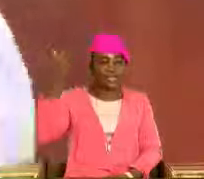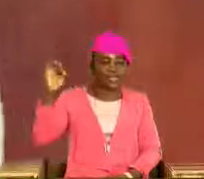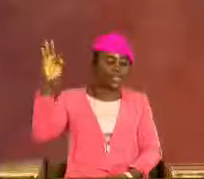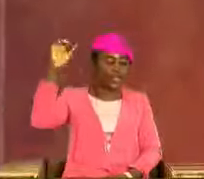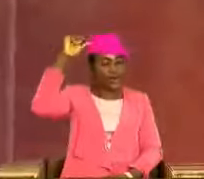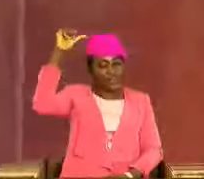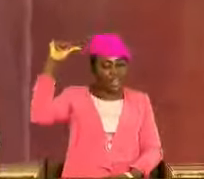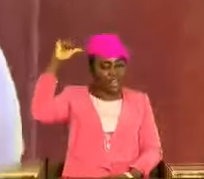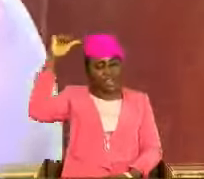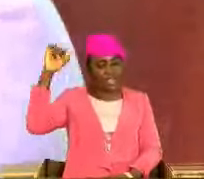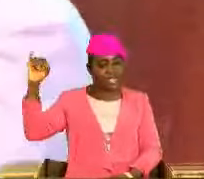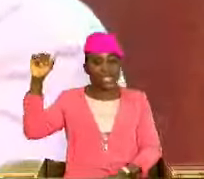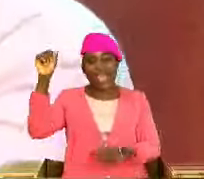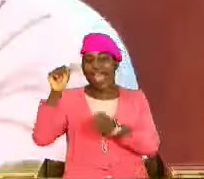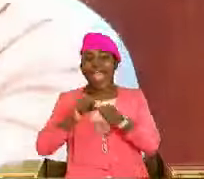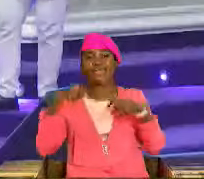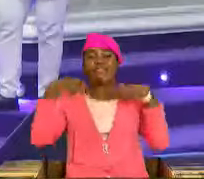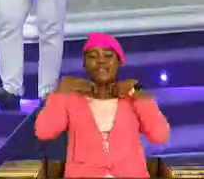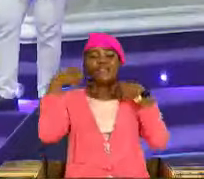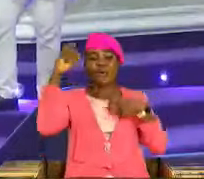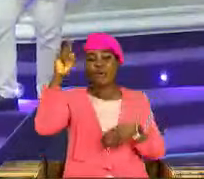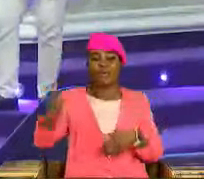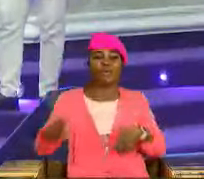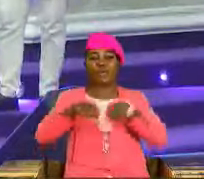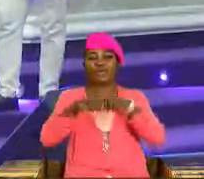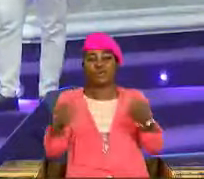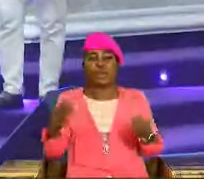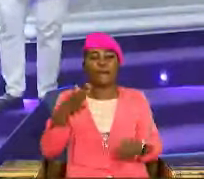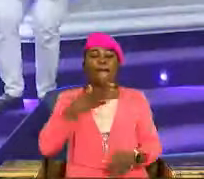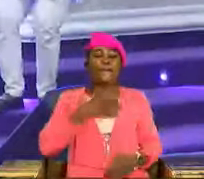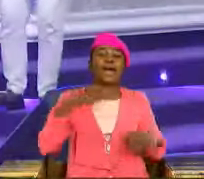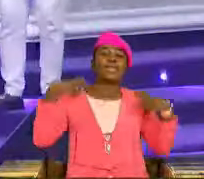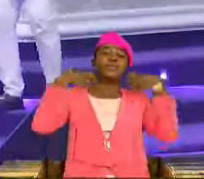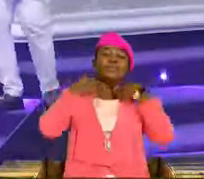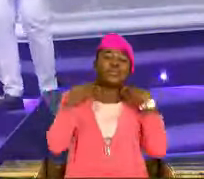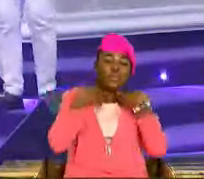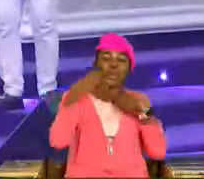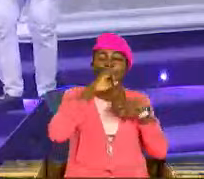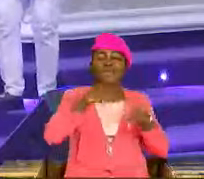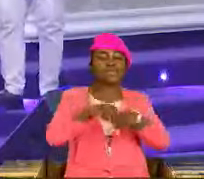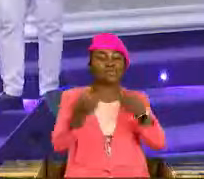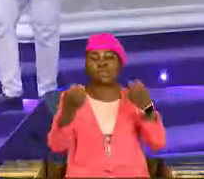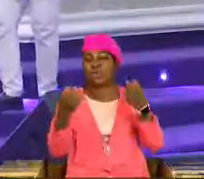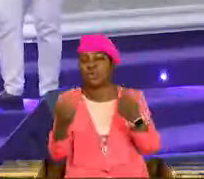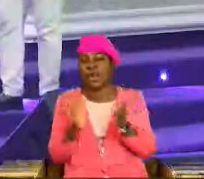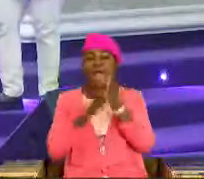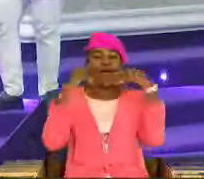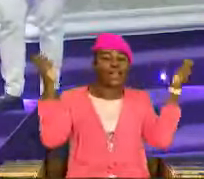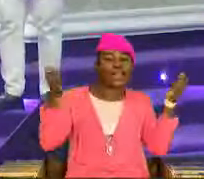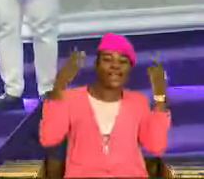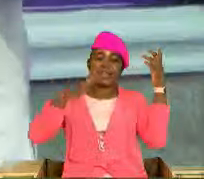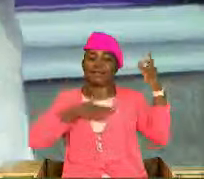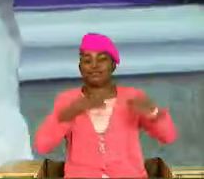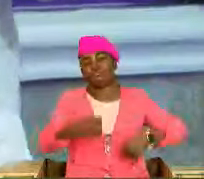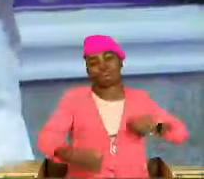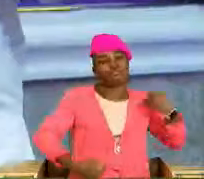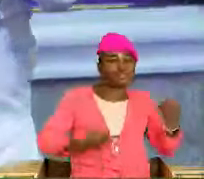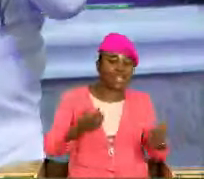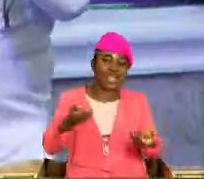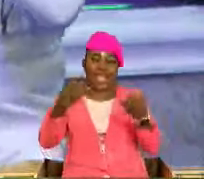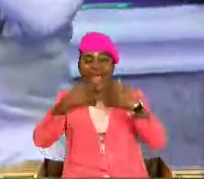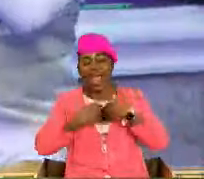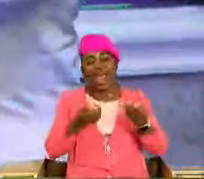Yoko every my yoke is Broken Hallelujah my joy has my Y is